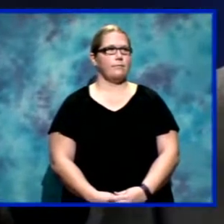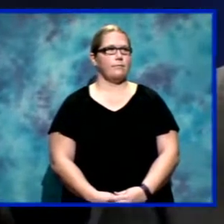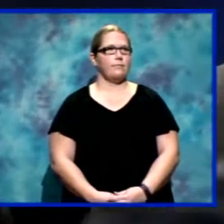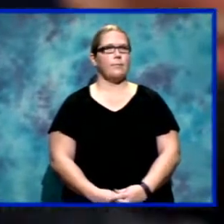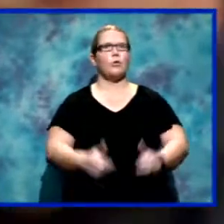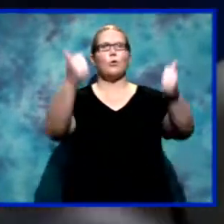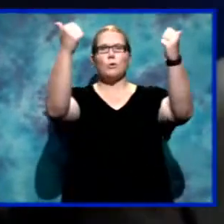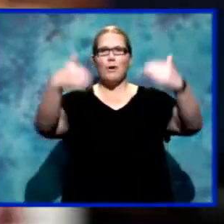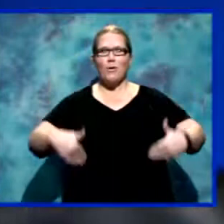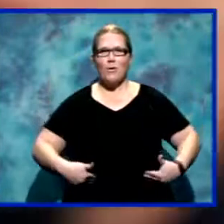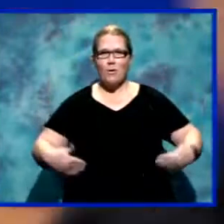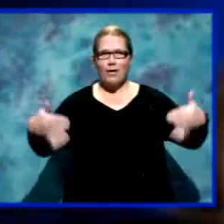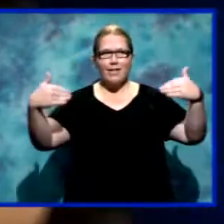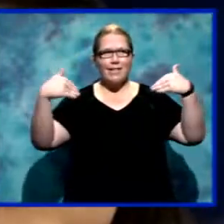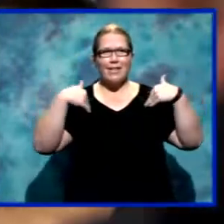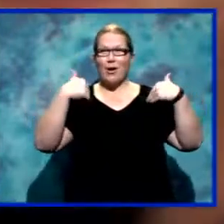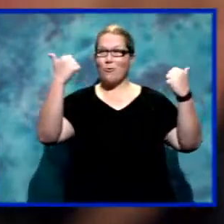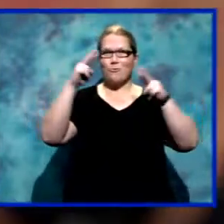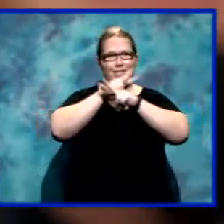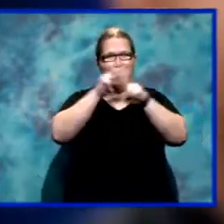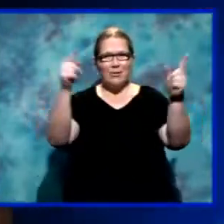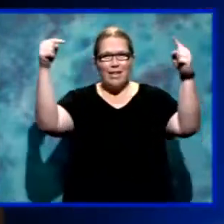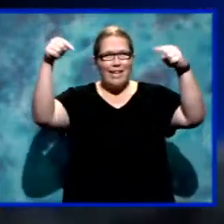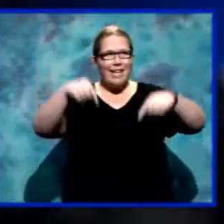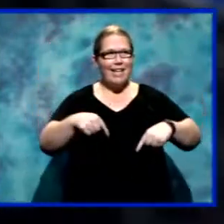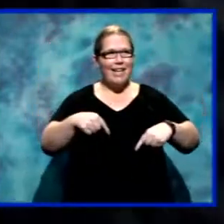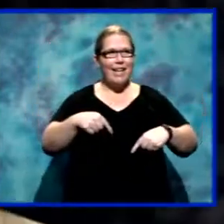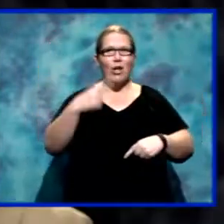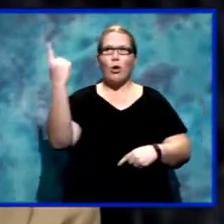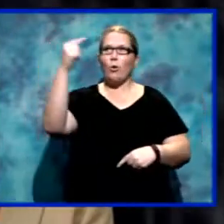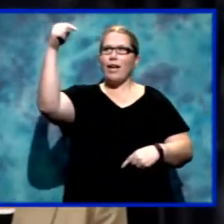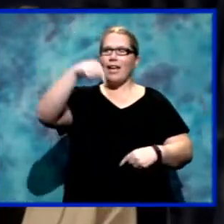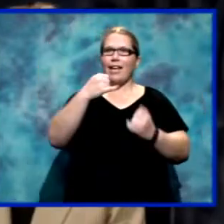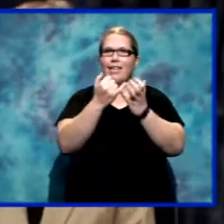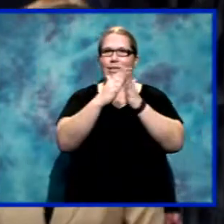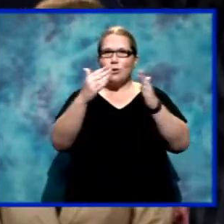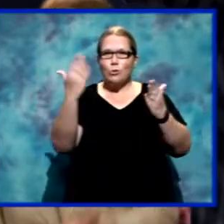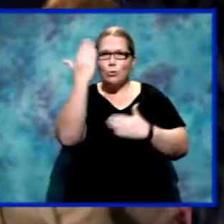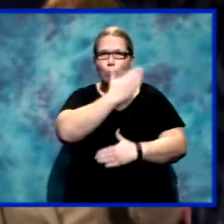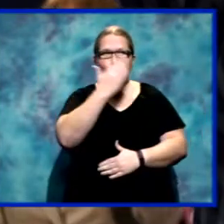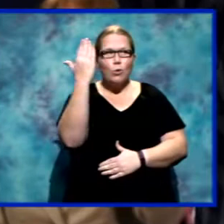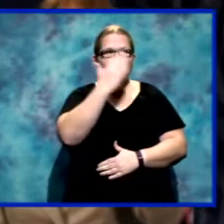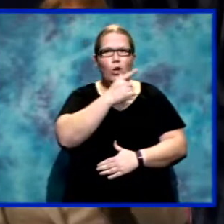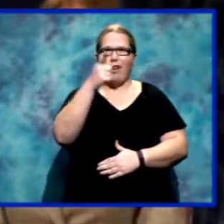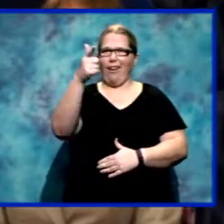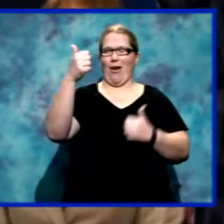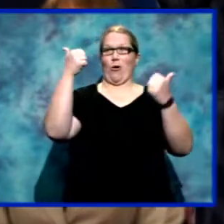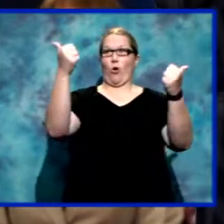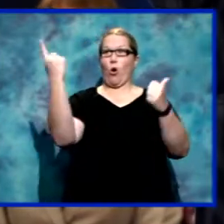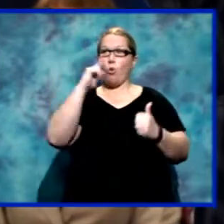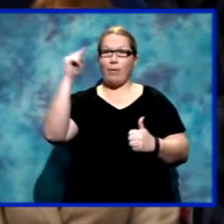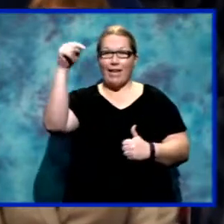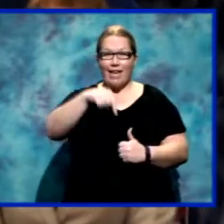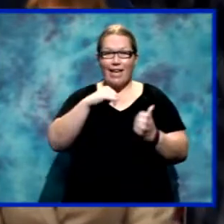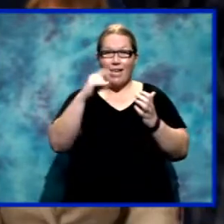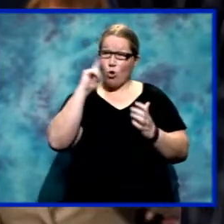Good morning, church. It's good to see you here. How many were here for Sabbath school? You guys are the champions. Who will be here for